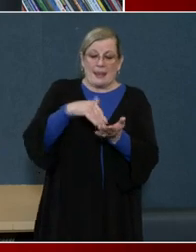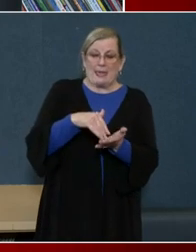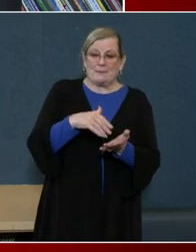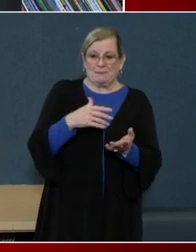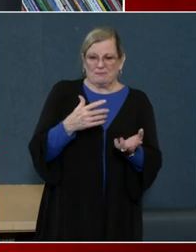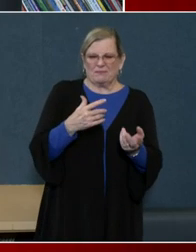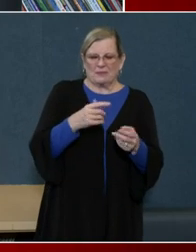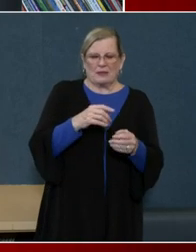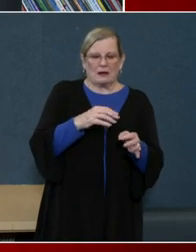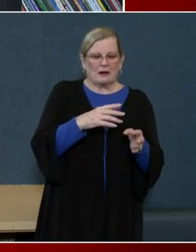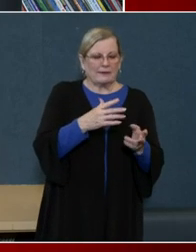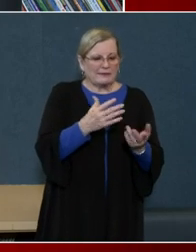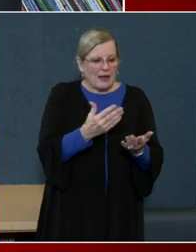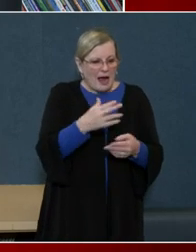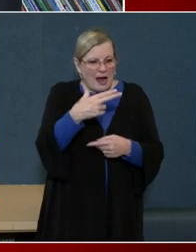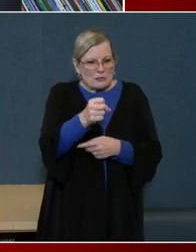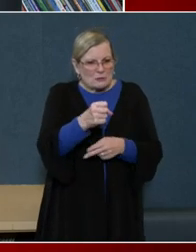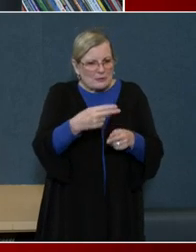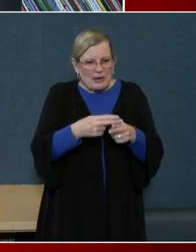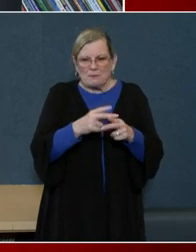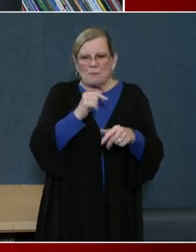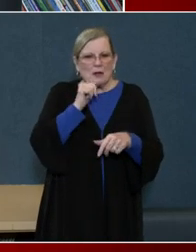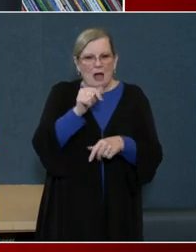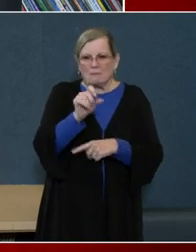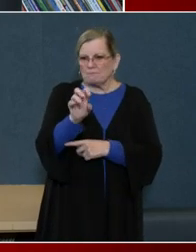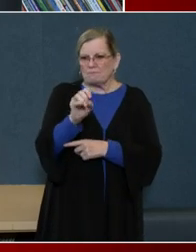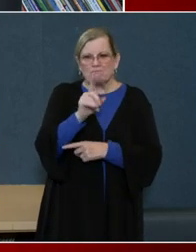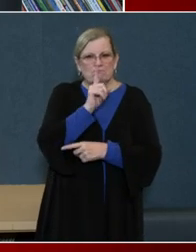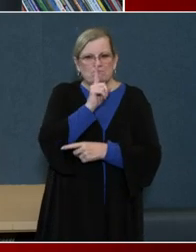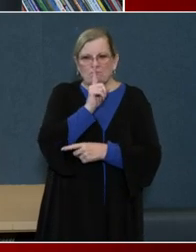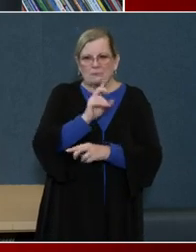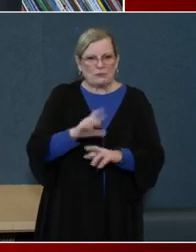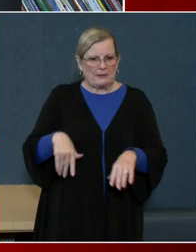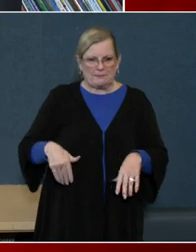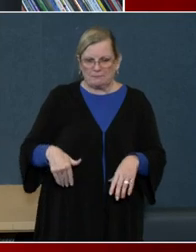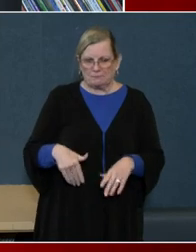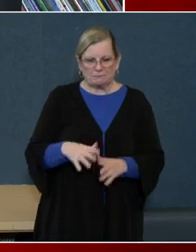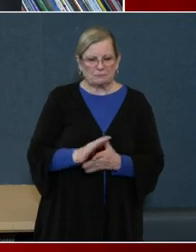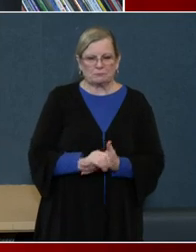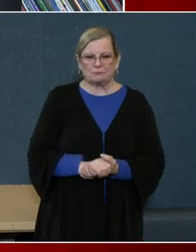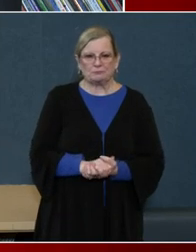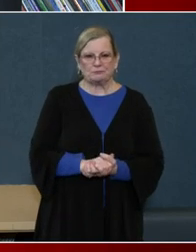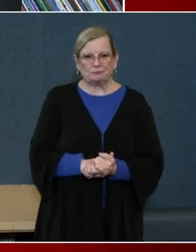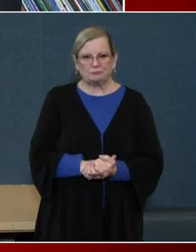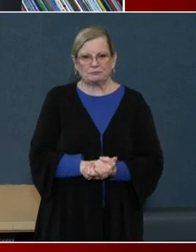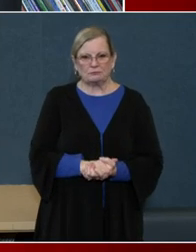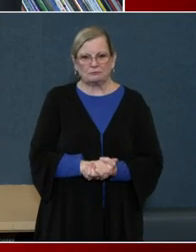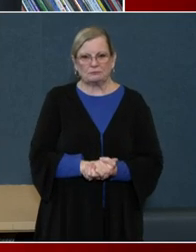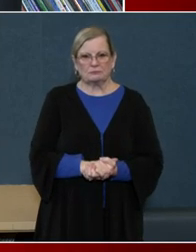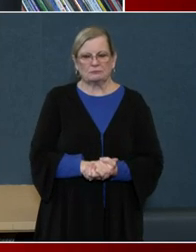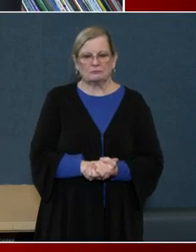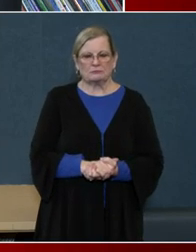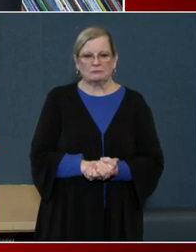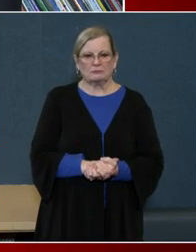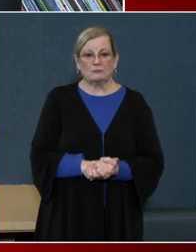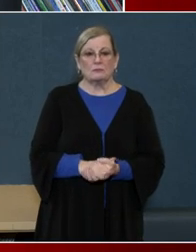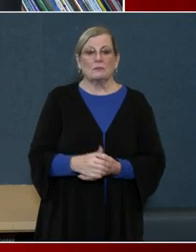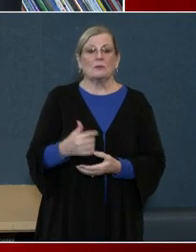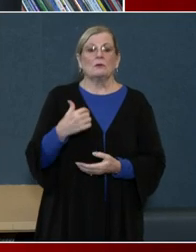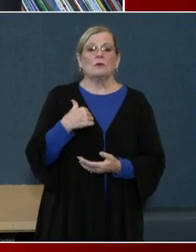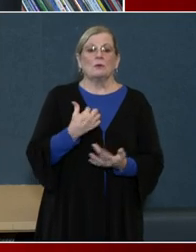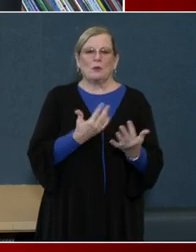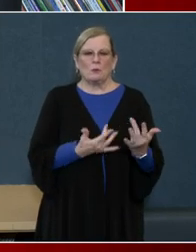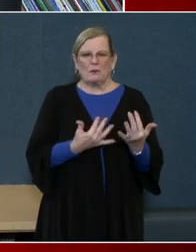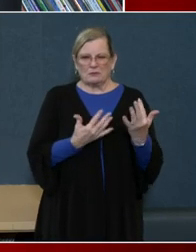but it urges that the process begin immediately with the D.C. public school system to look for a new name